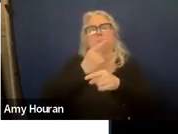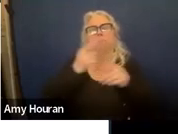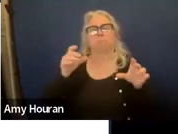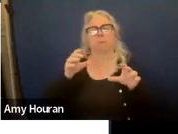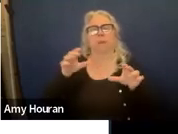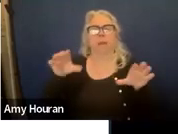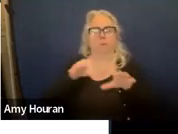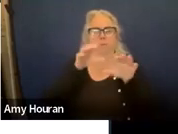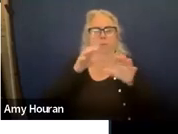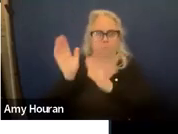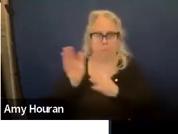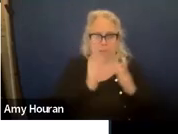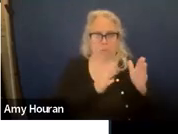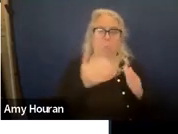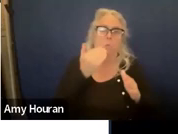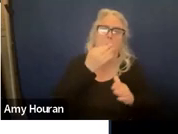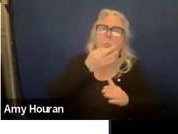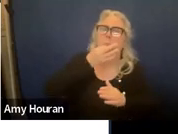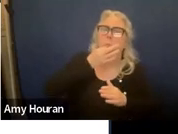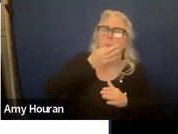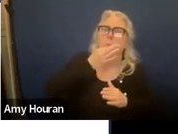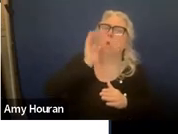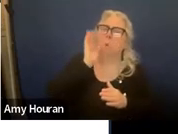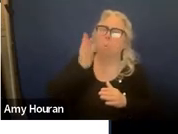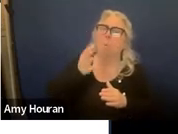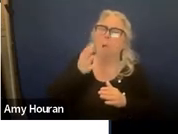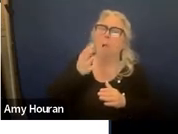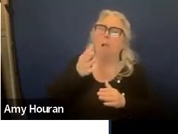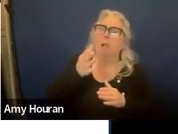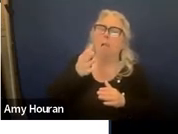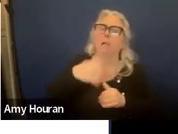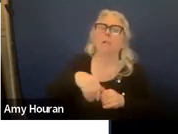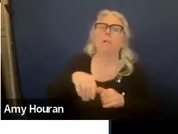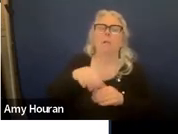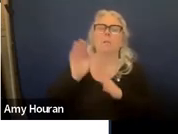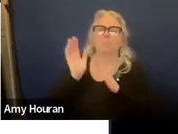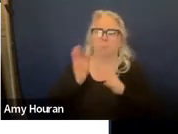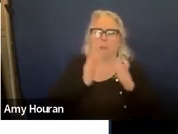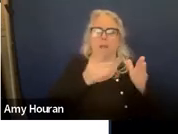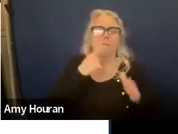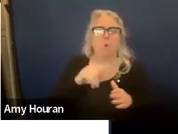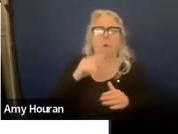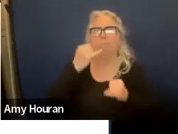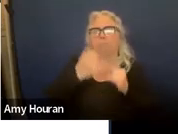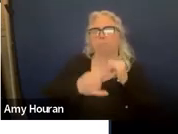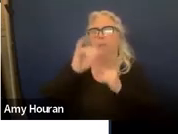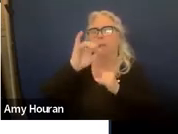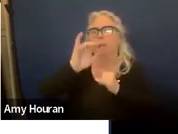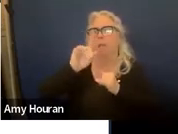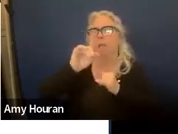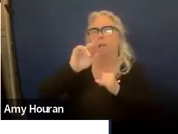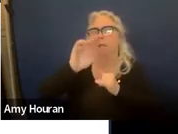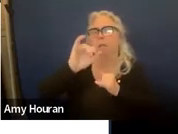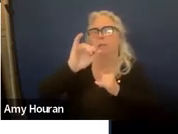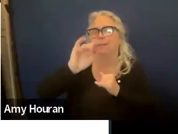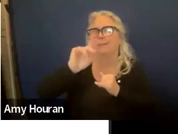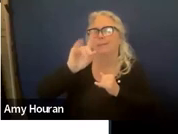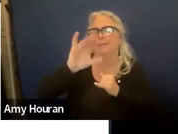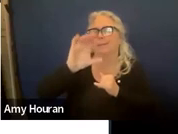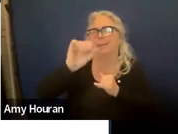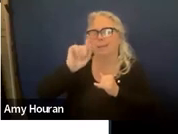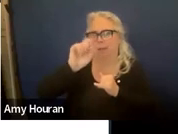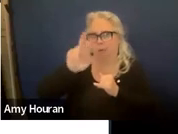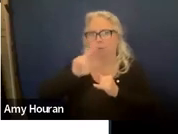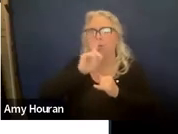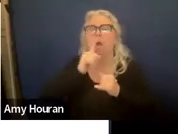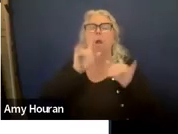that indicator is coming. And so we're just trying to prepare ourselves to get ready for that. So indicators are measures